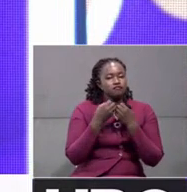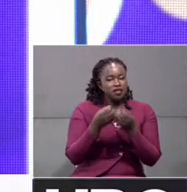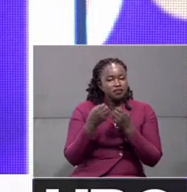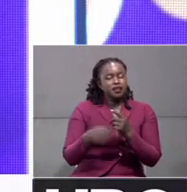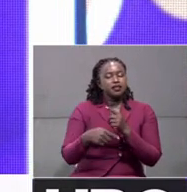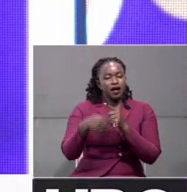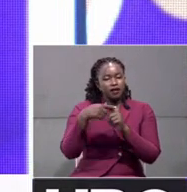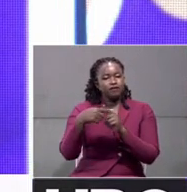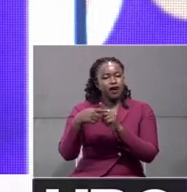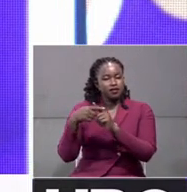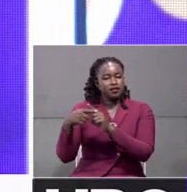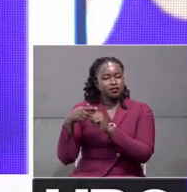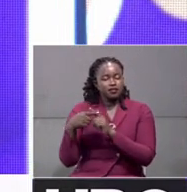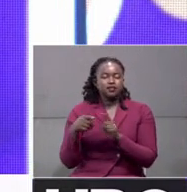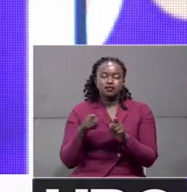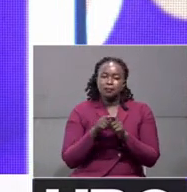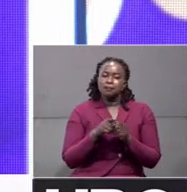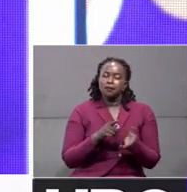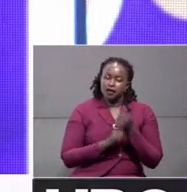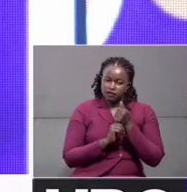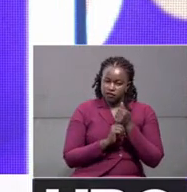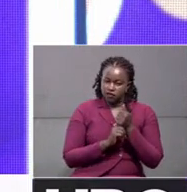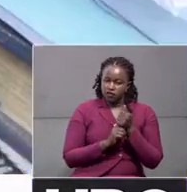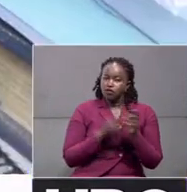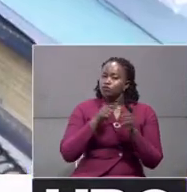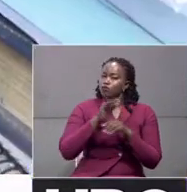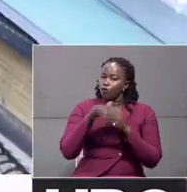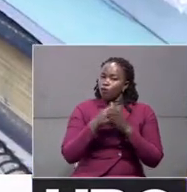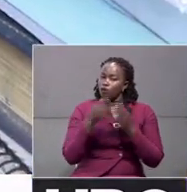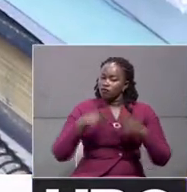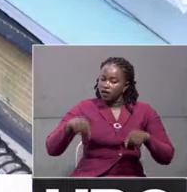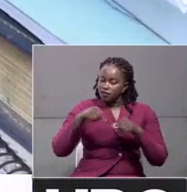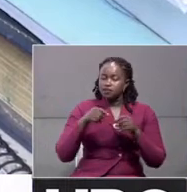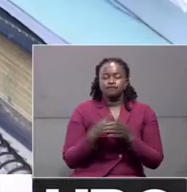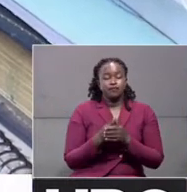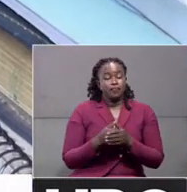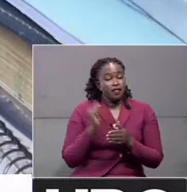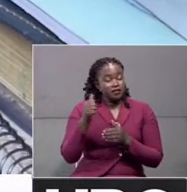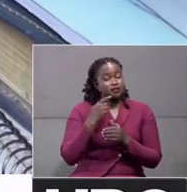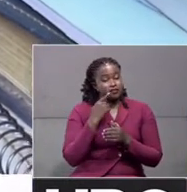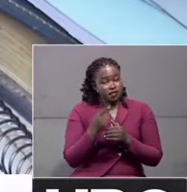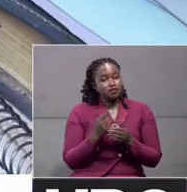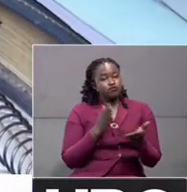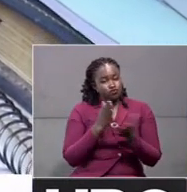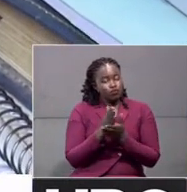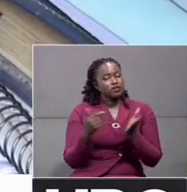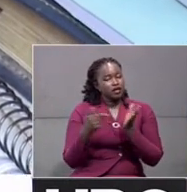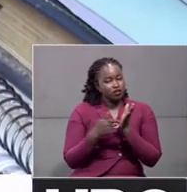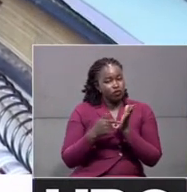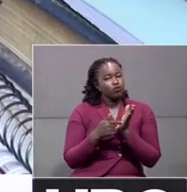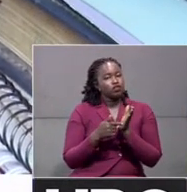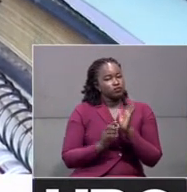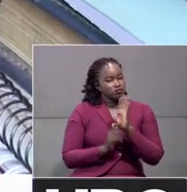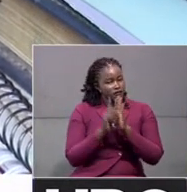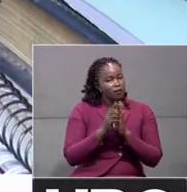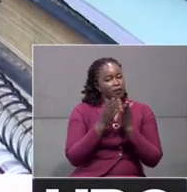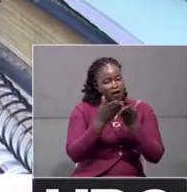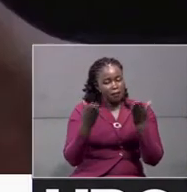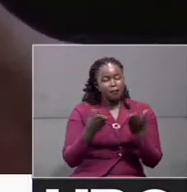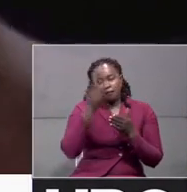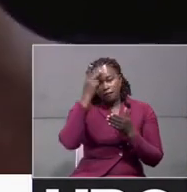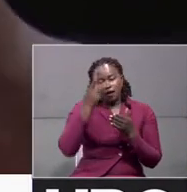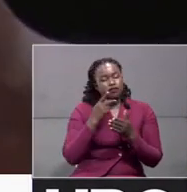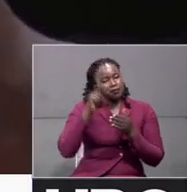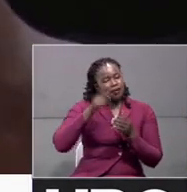advantages and benefits to all of us. Kataha emphasized that despite technological advancements, parents